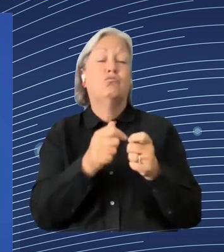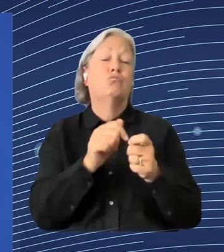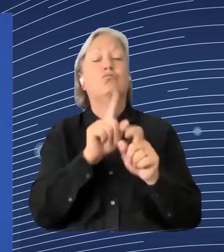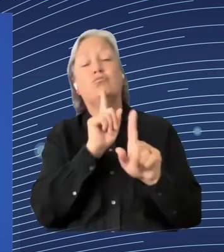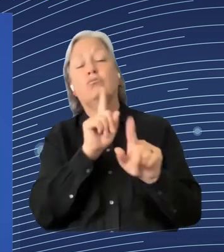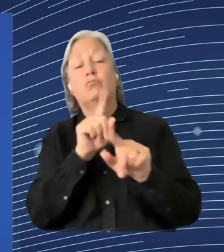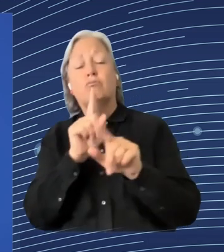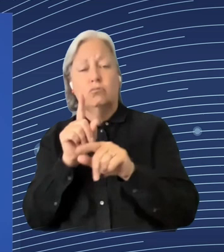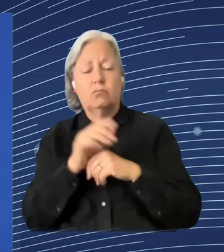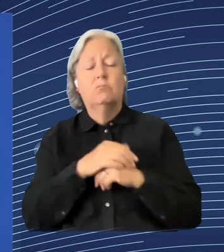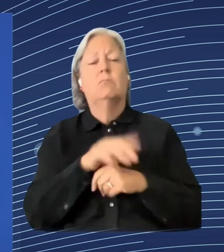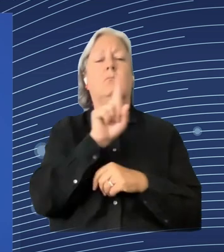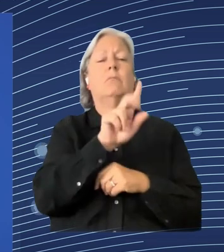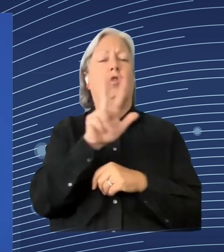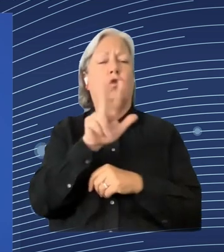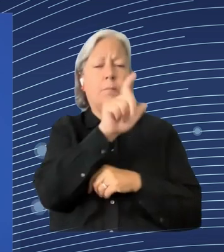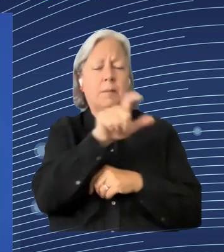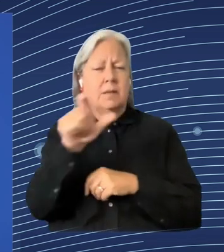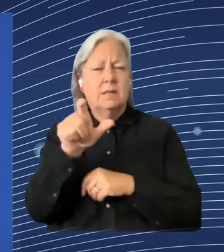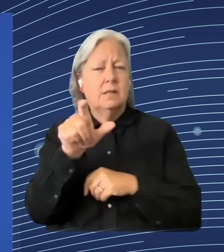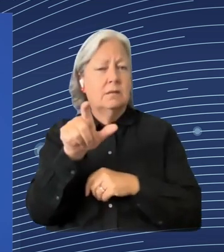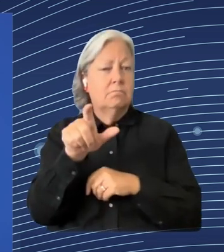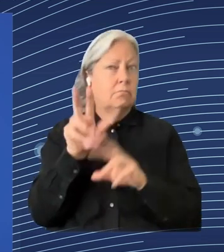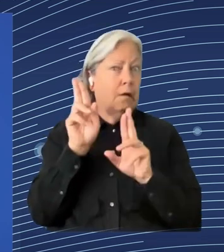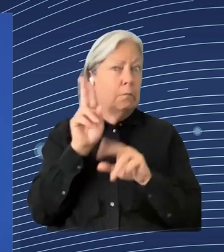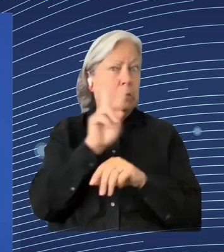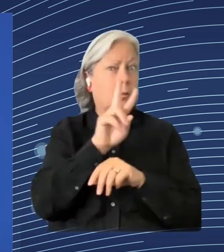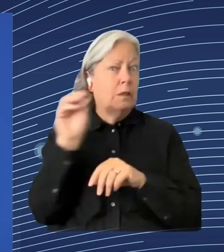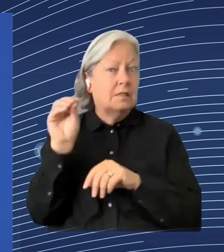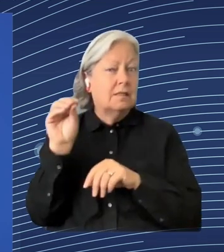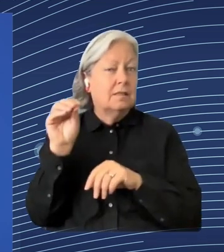13 people, maybe we get to 20.